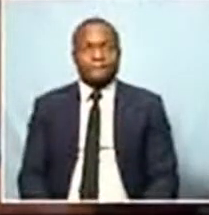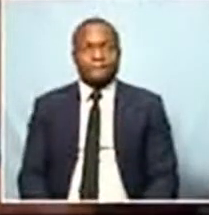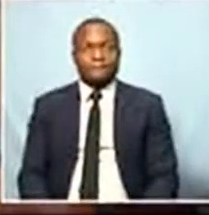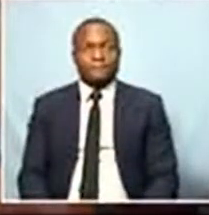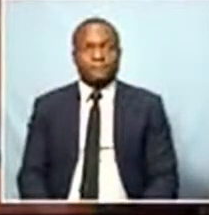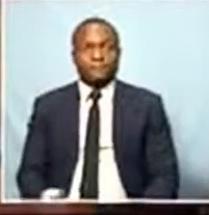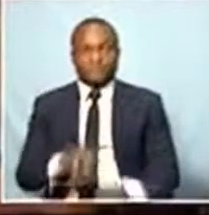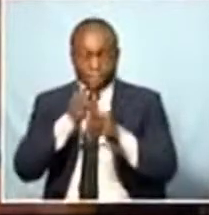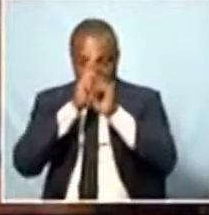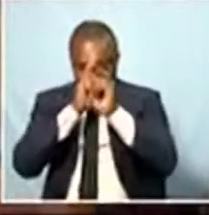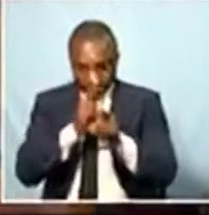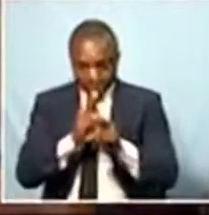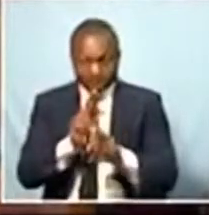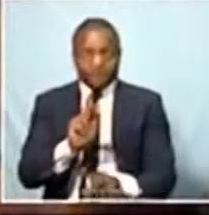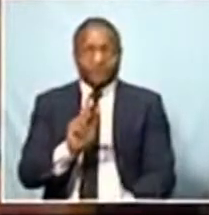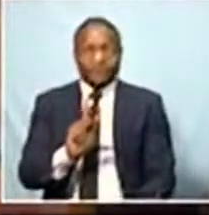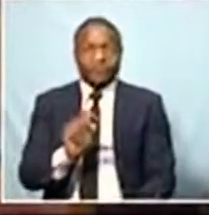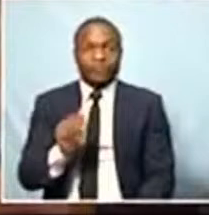Honorable Kampiongo.